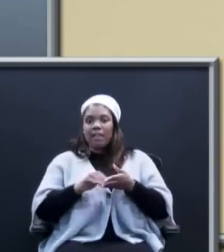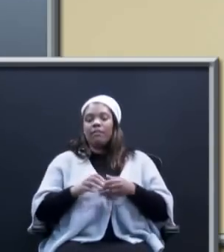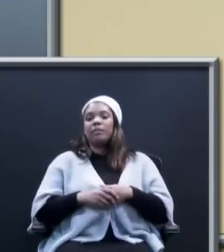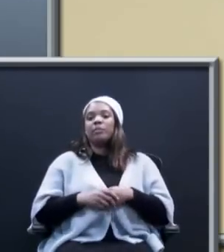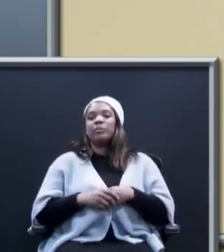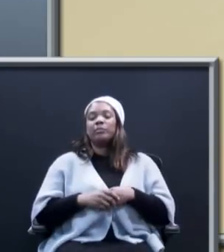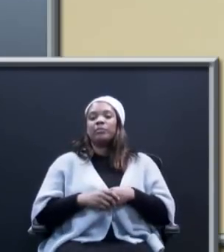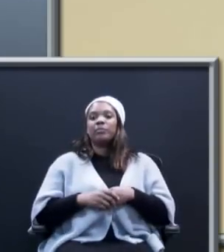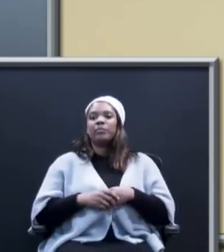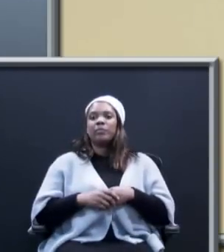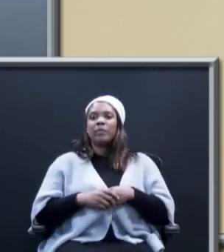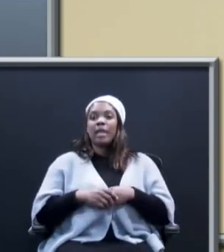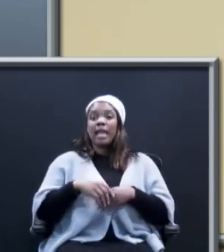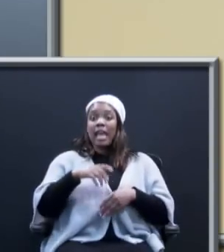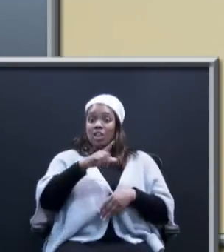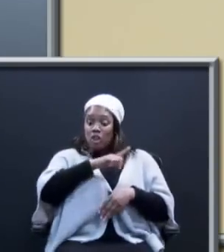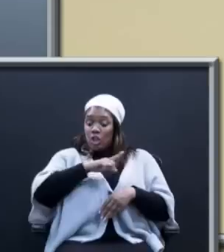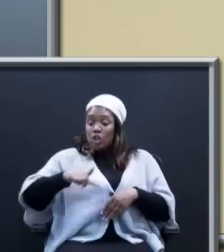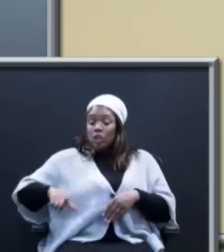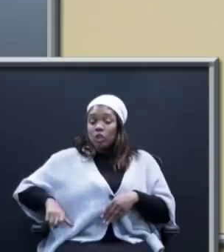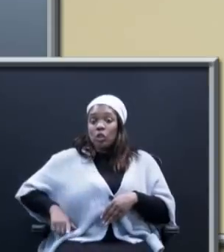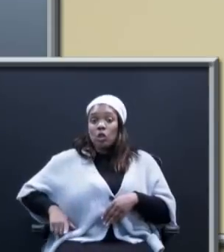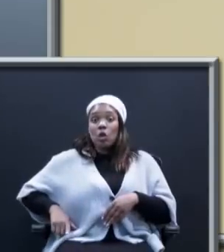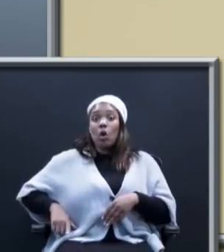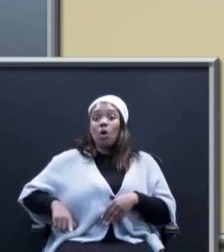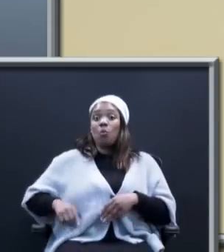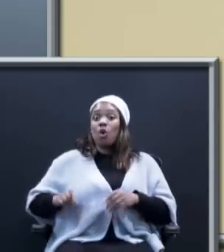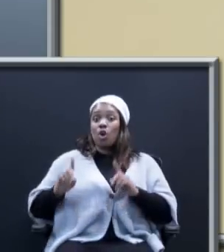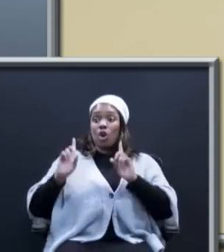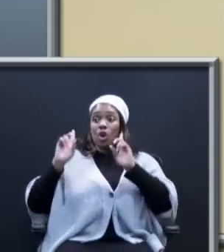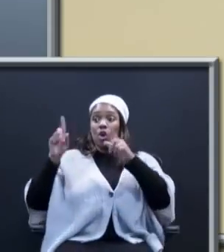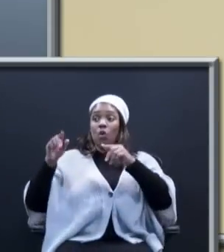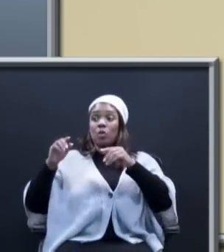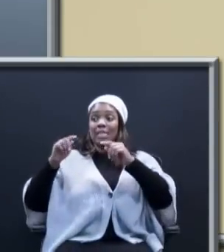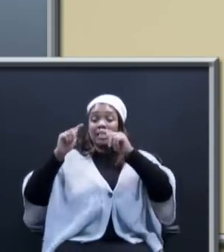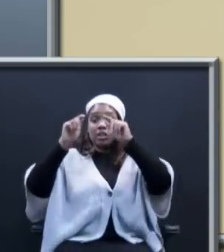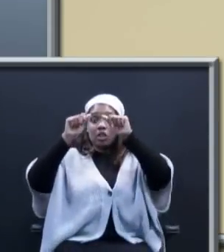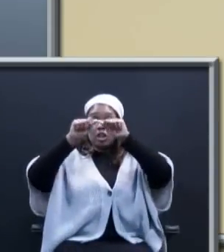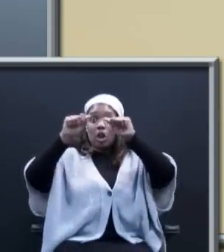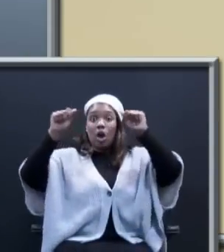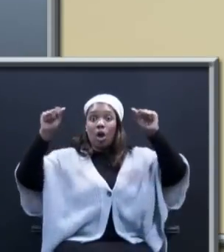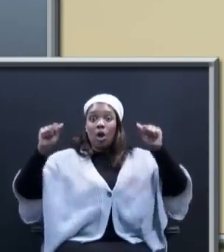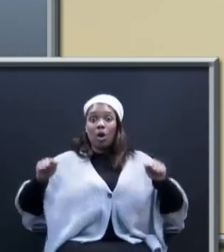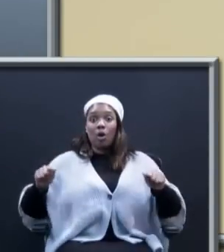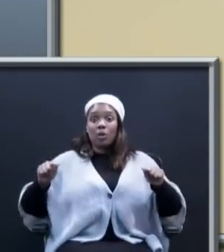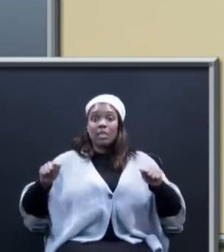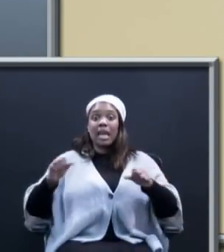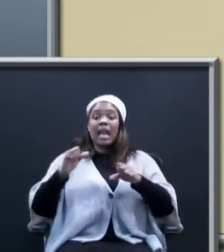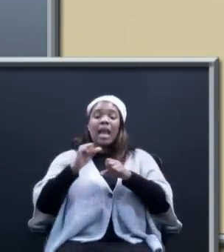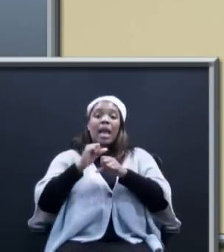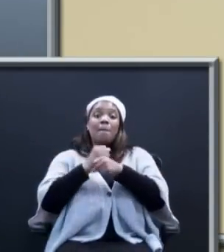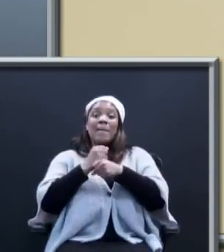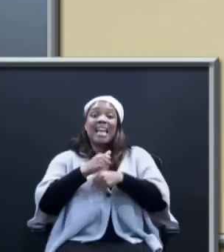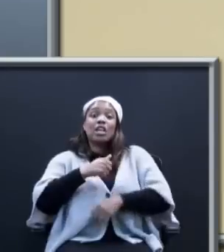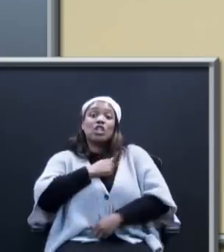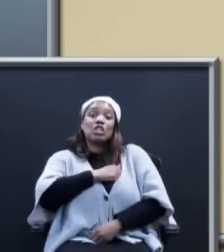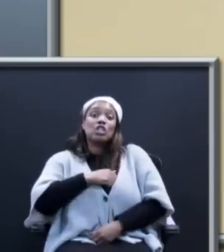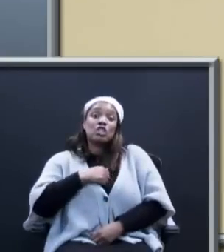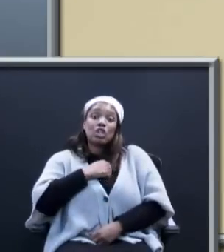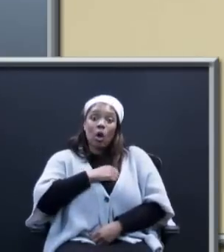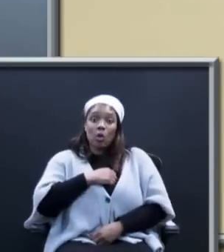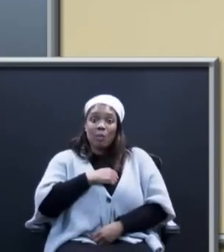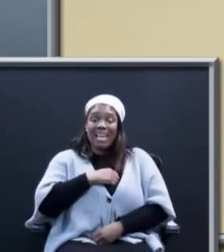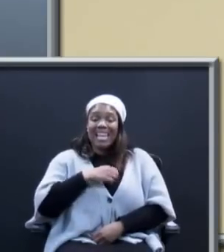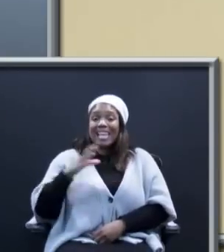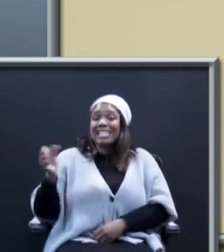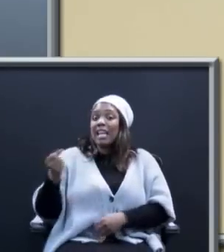and go ahead. And he shall go out unto the altar that is before the Lord and make an atonement for it and shall take of the